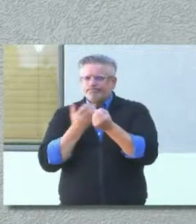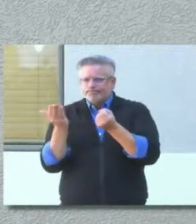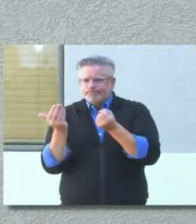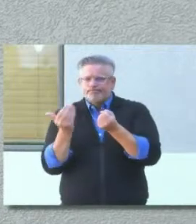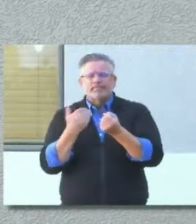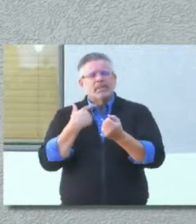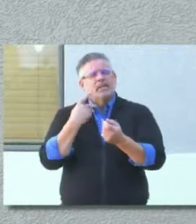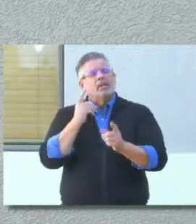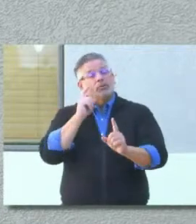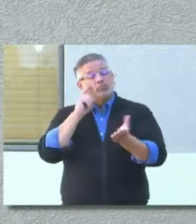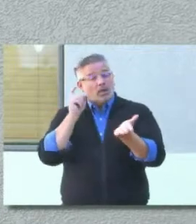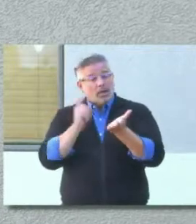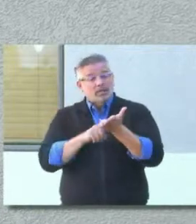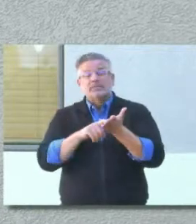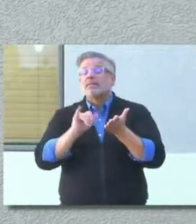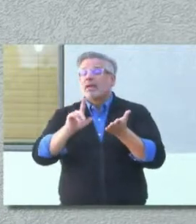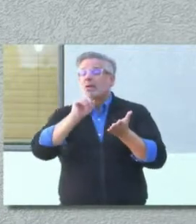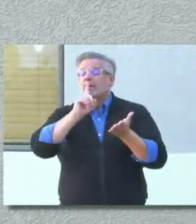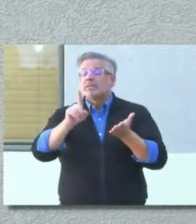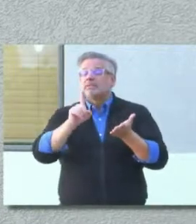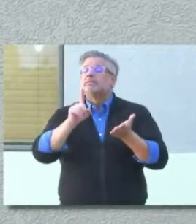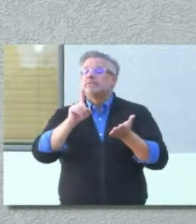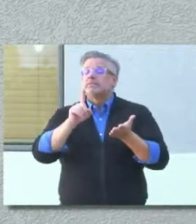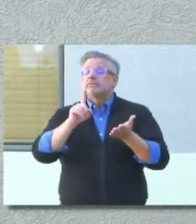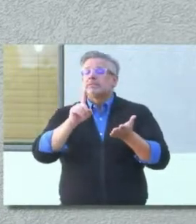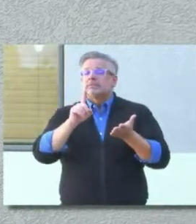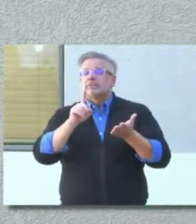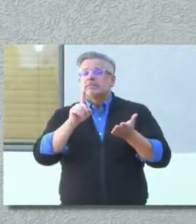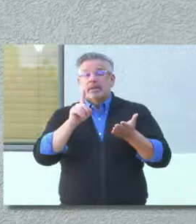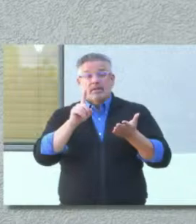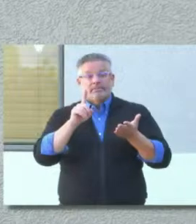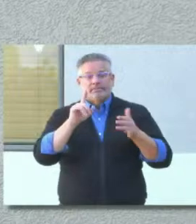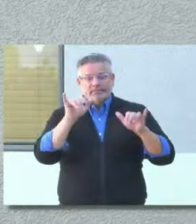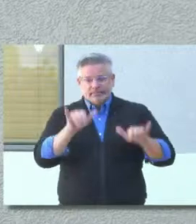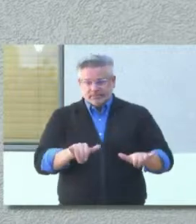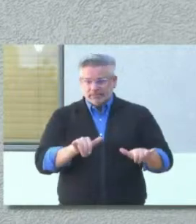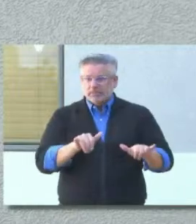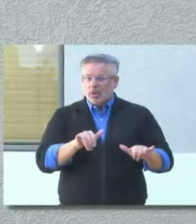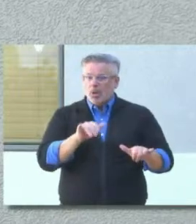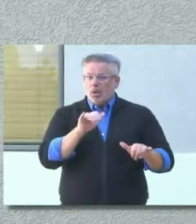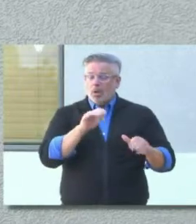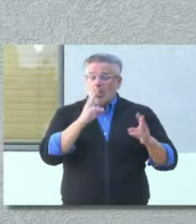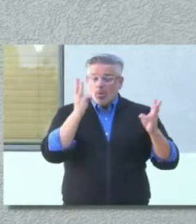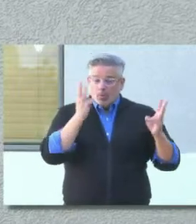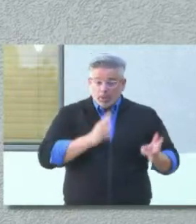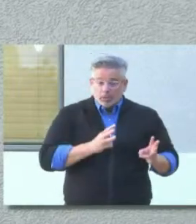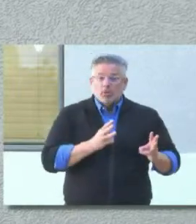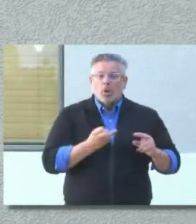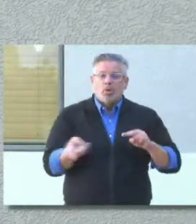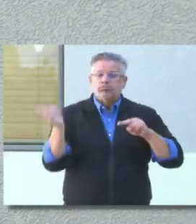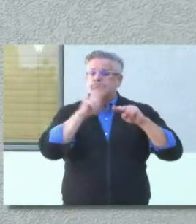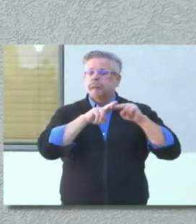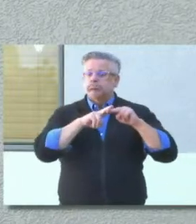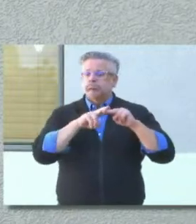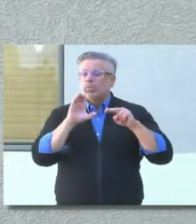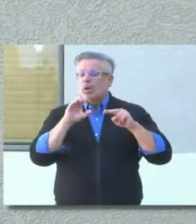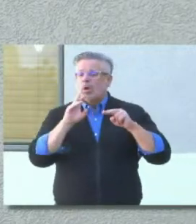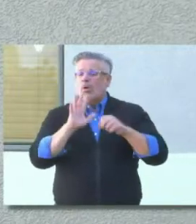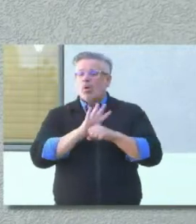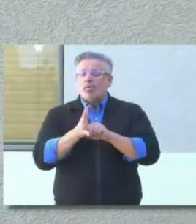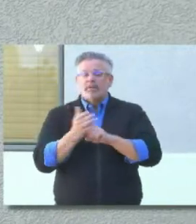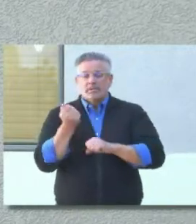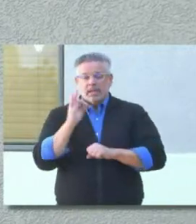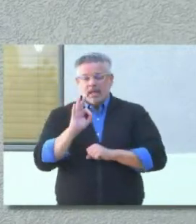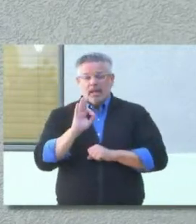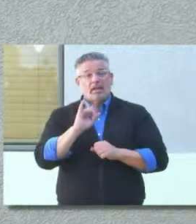ball. Let's recognize that there is a pattern, there is a seasonality to COVID-19. While we